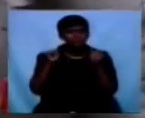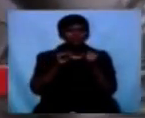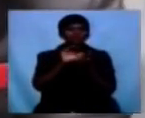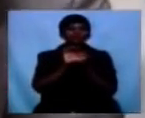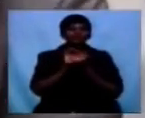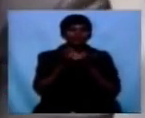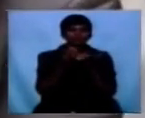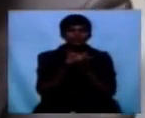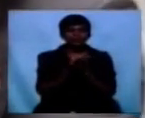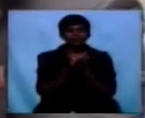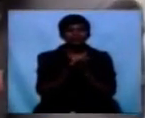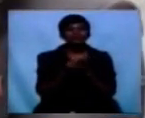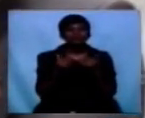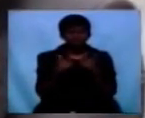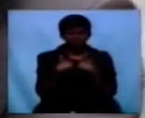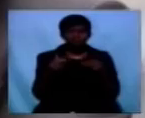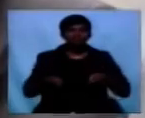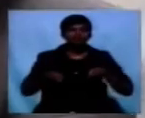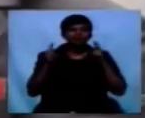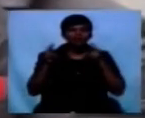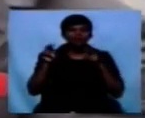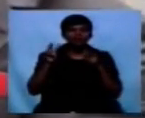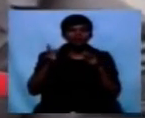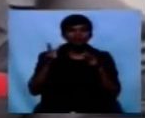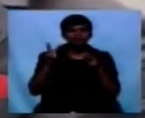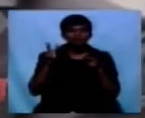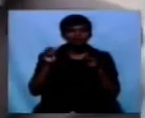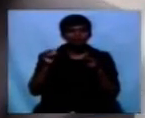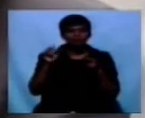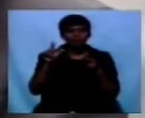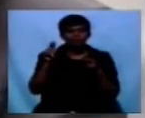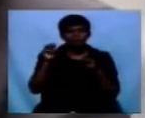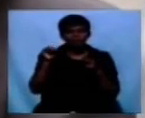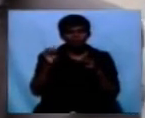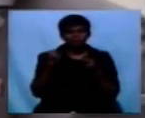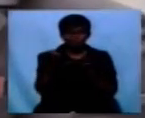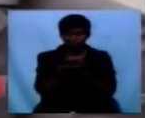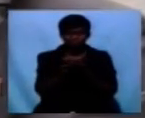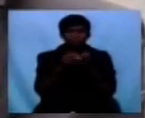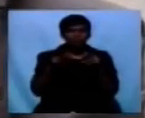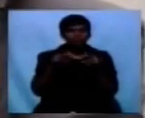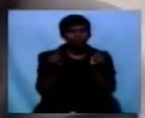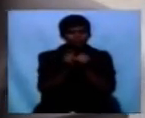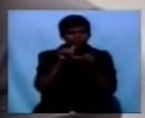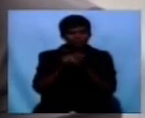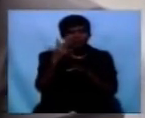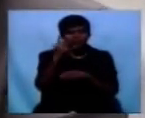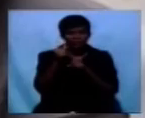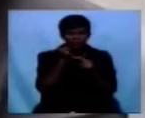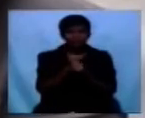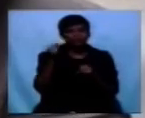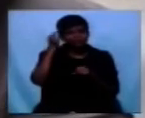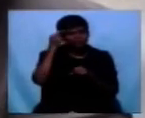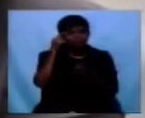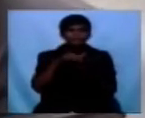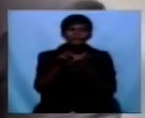money to do this high volume economic road, within 5 years, government will be able to pay a full debt